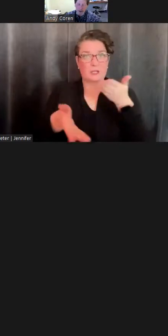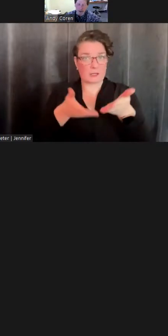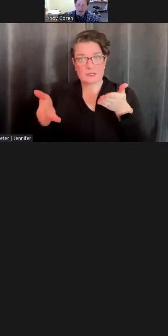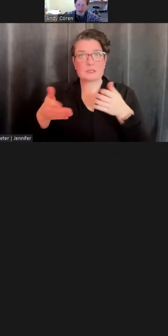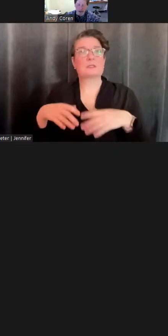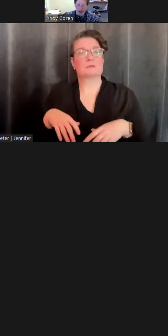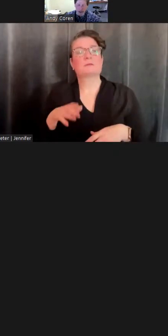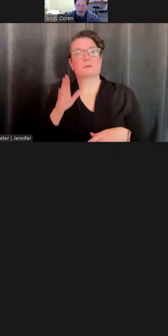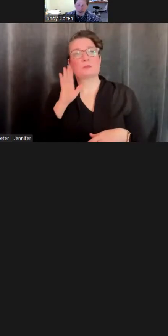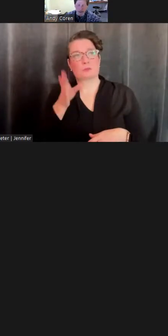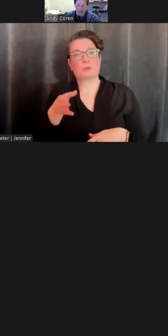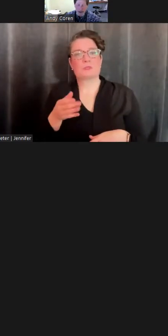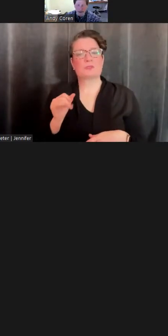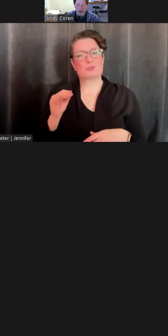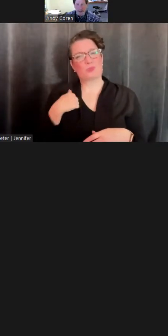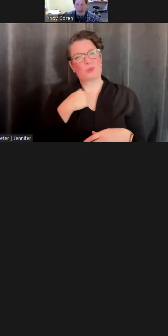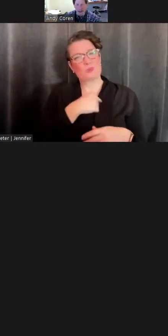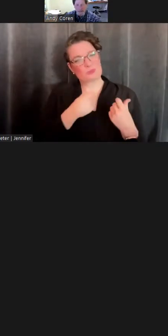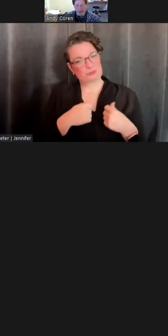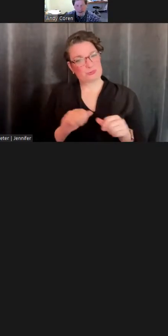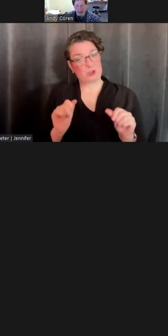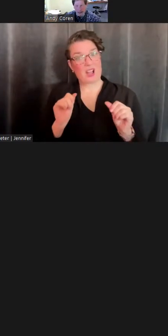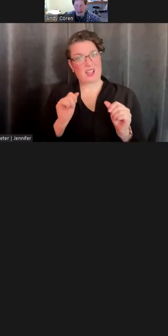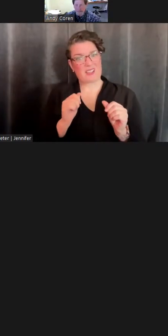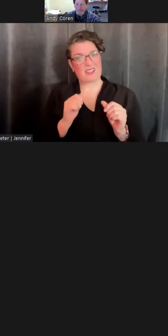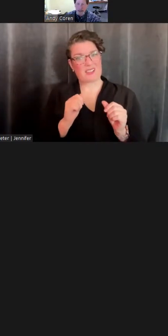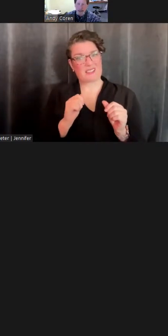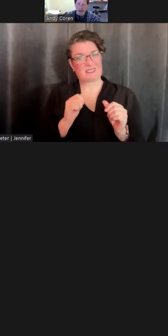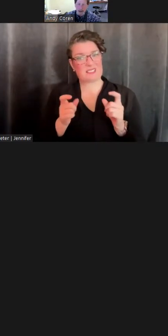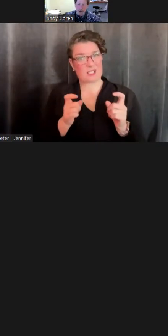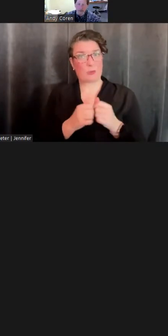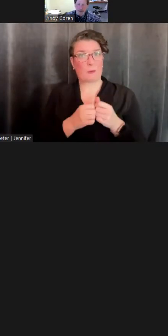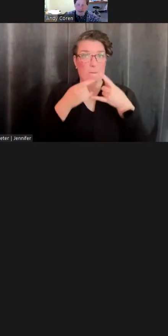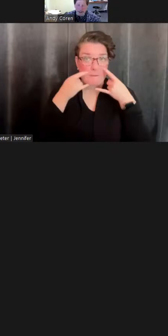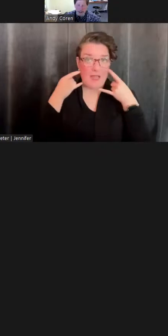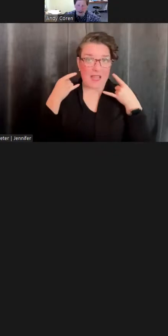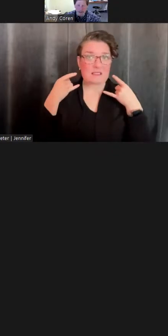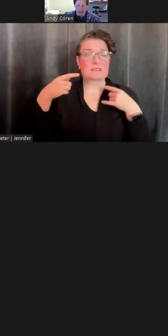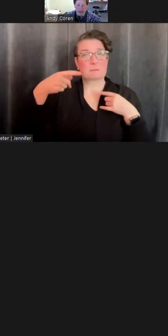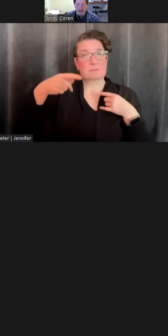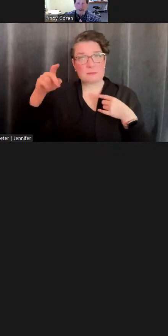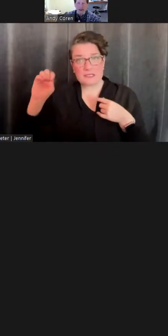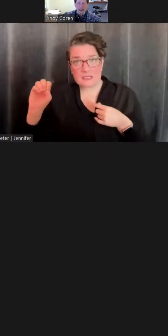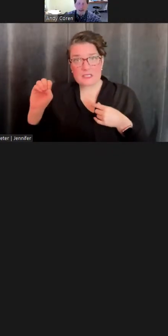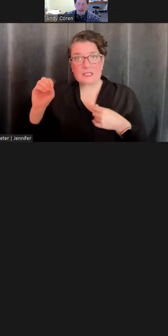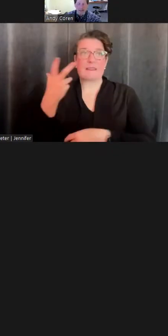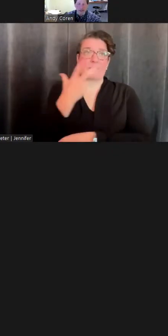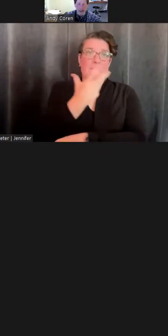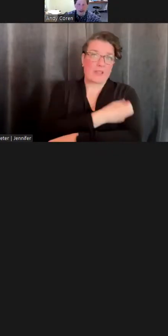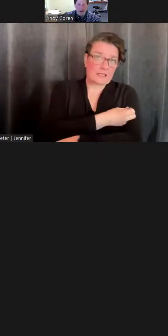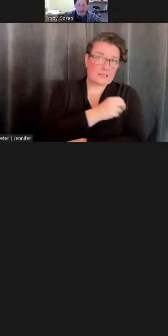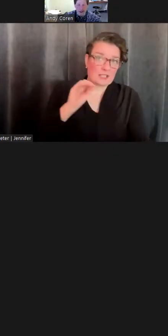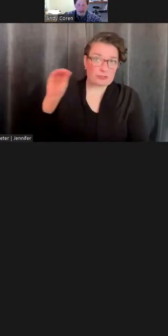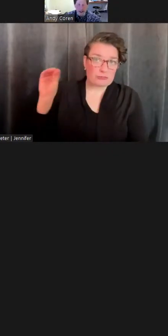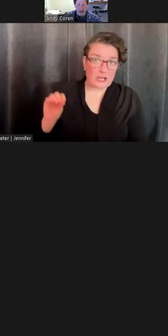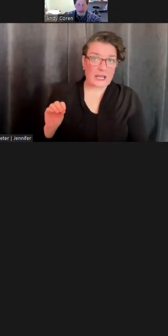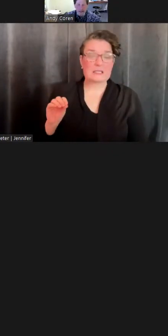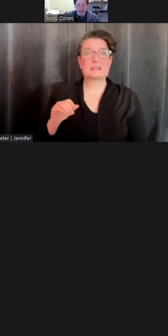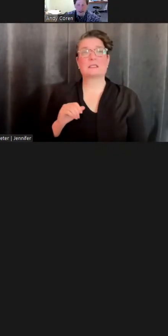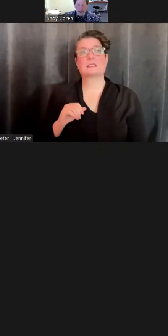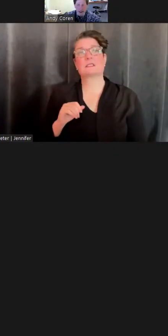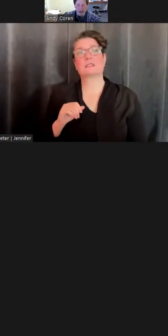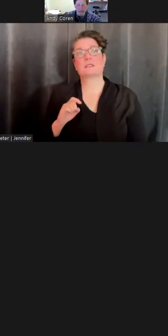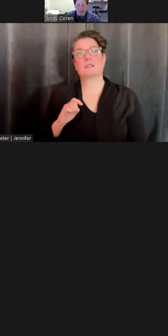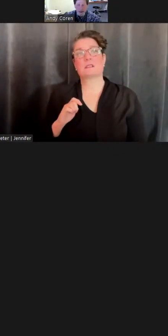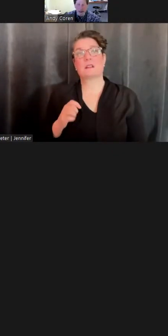address both the masks and PPE, vaccination rates, pre-entry